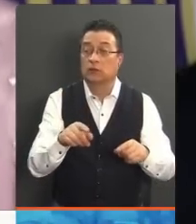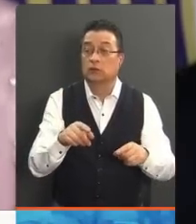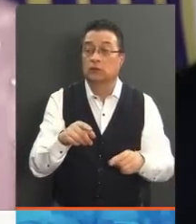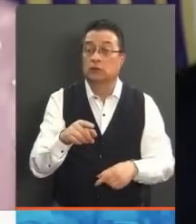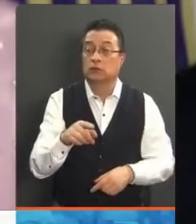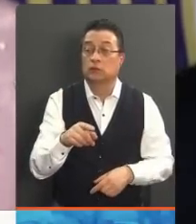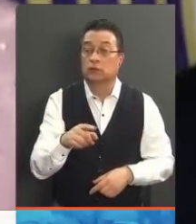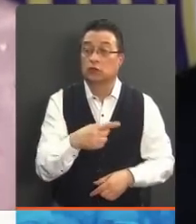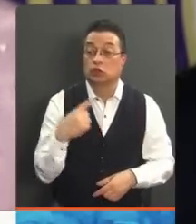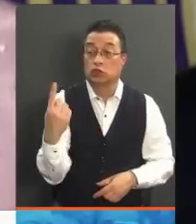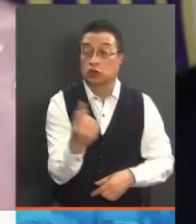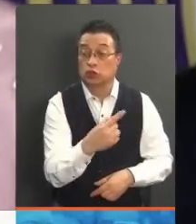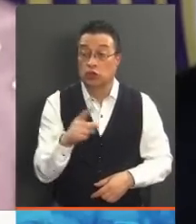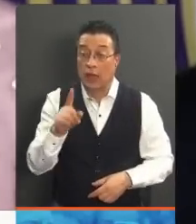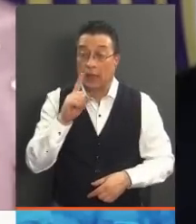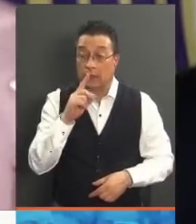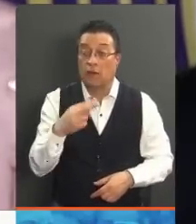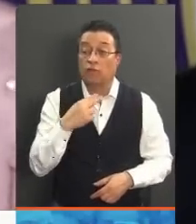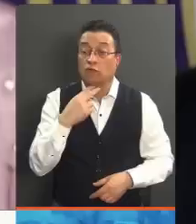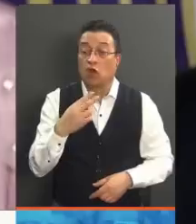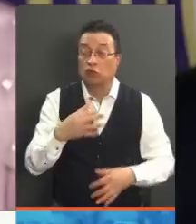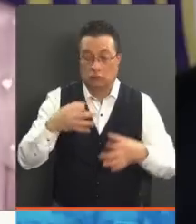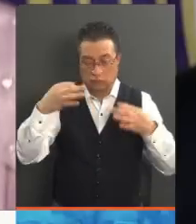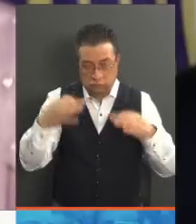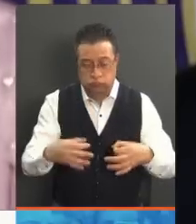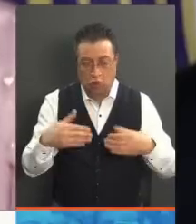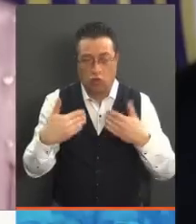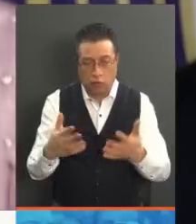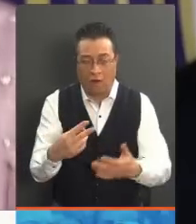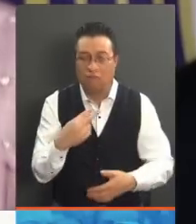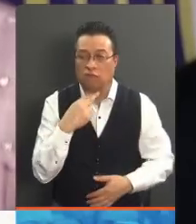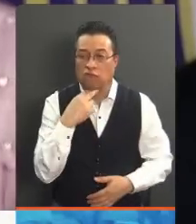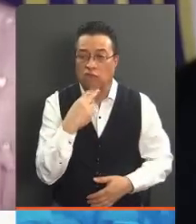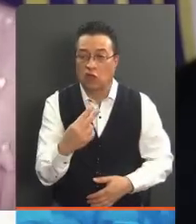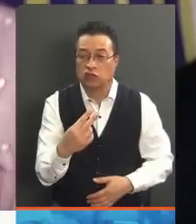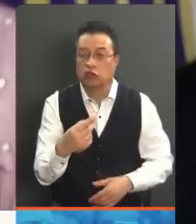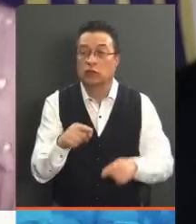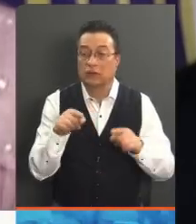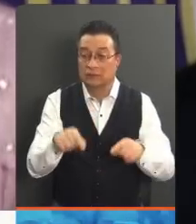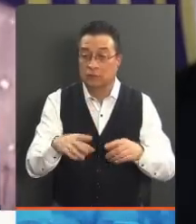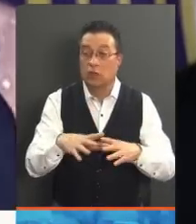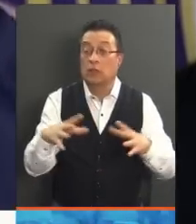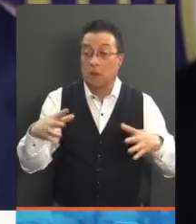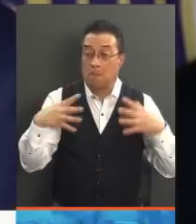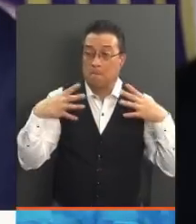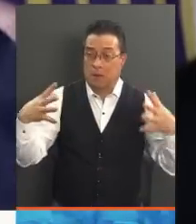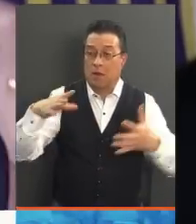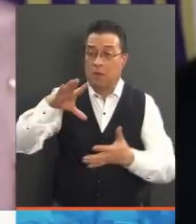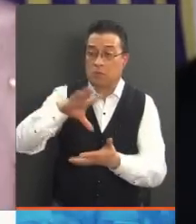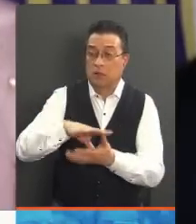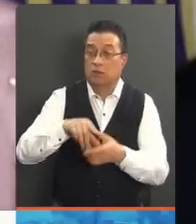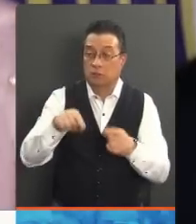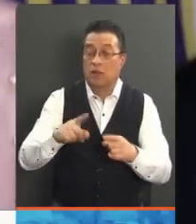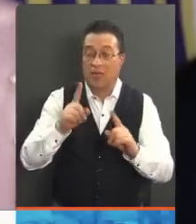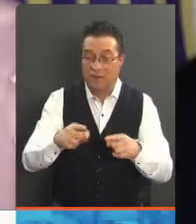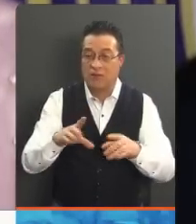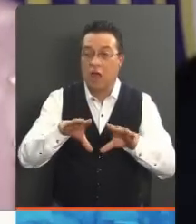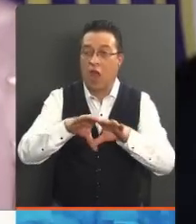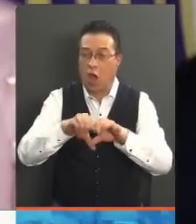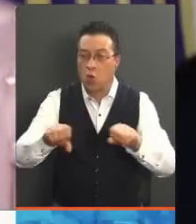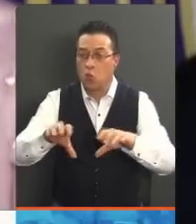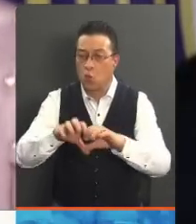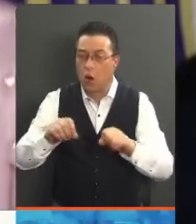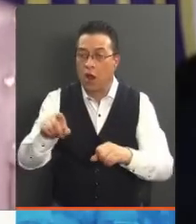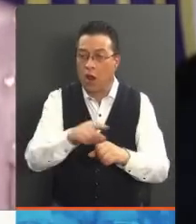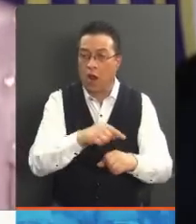voiceless will finally have a voice. This great nation can now live up to its core principle, that all